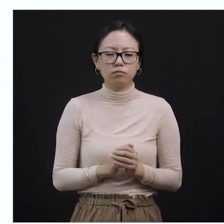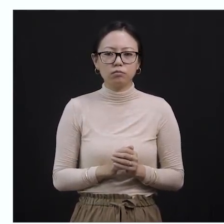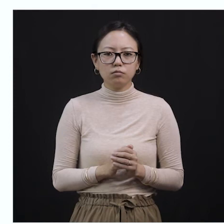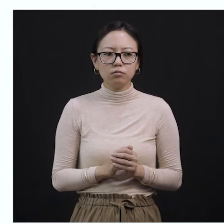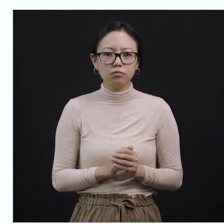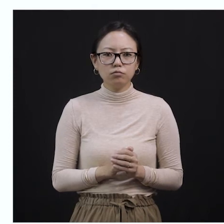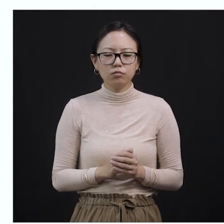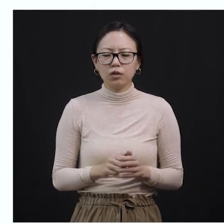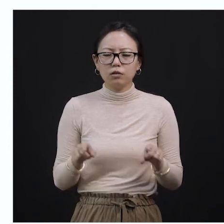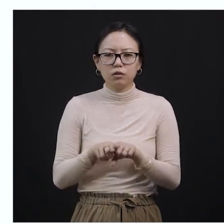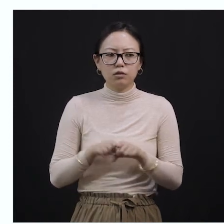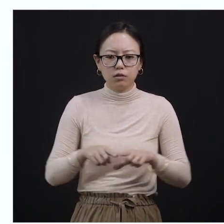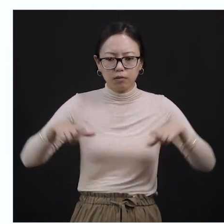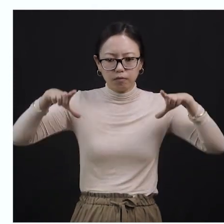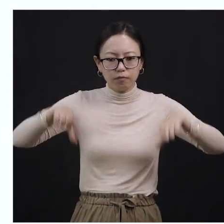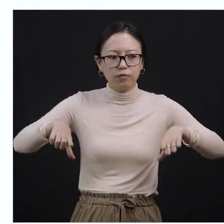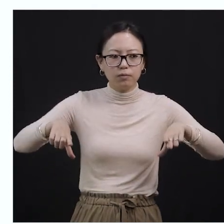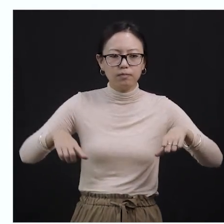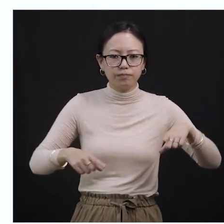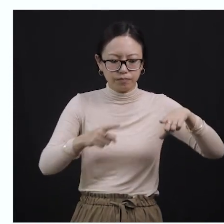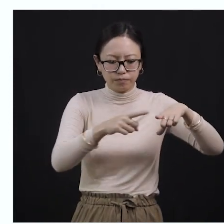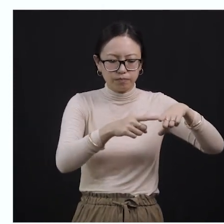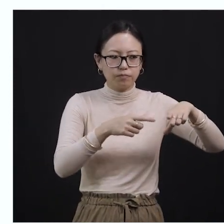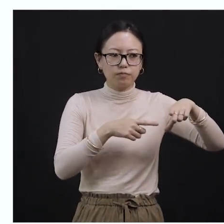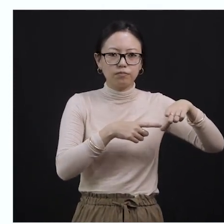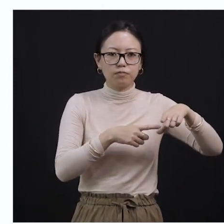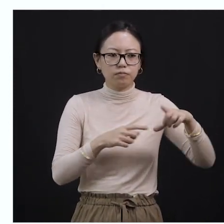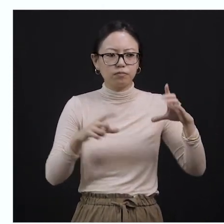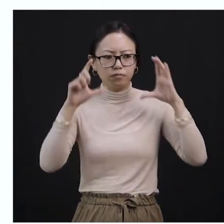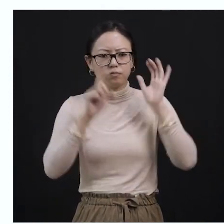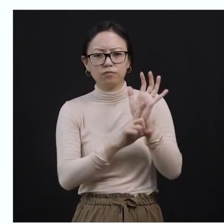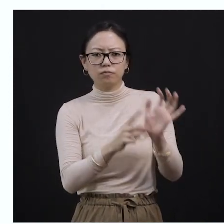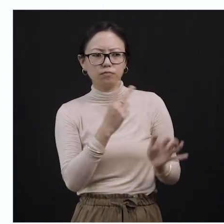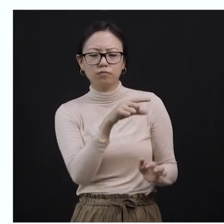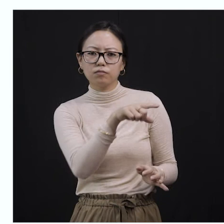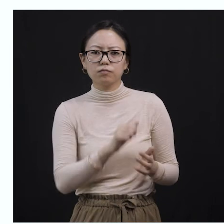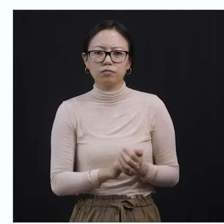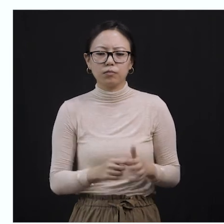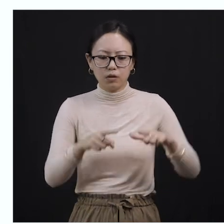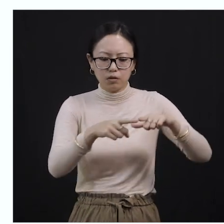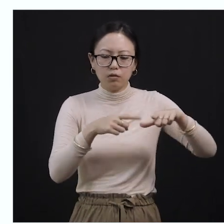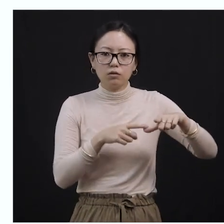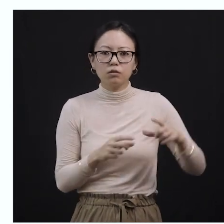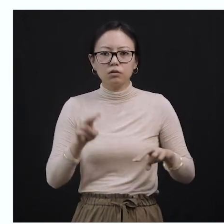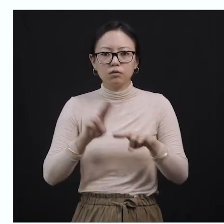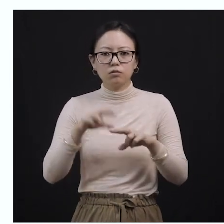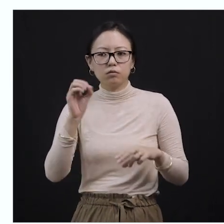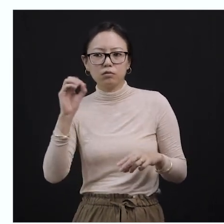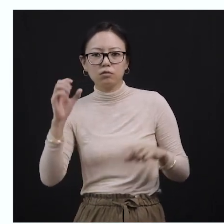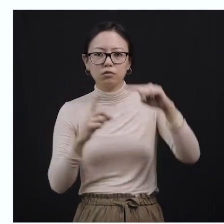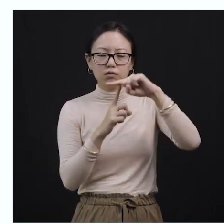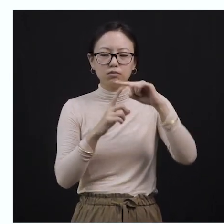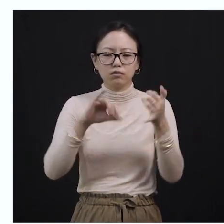till your toe. All right? Till the tip of your toe. So this distance is called your foot span. To